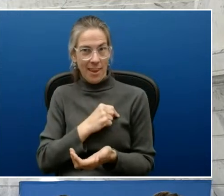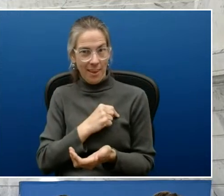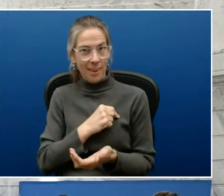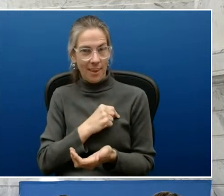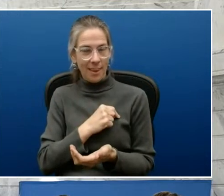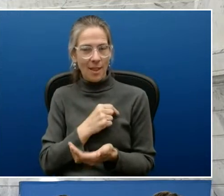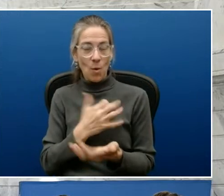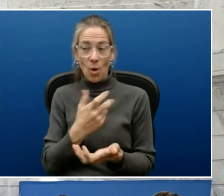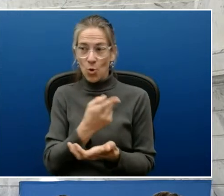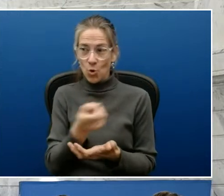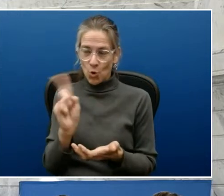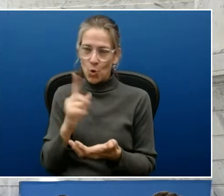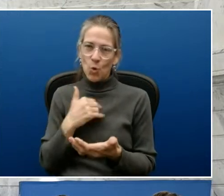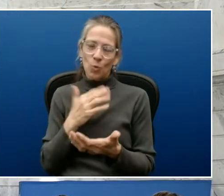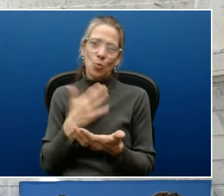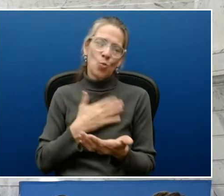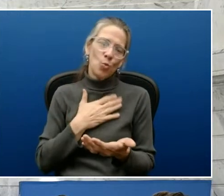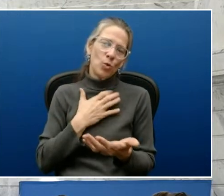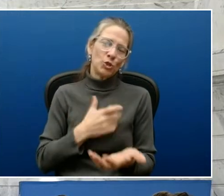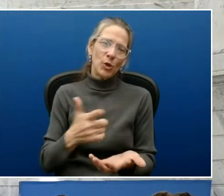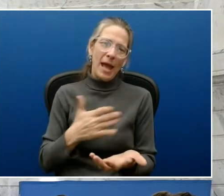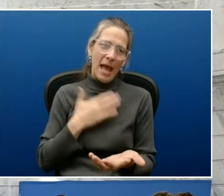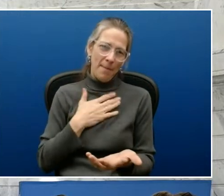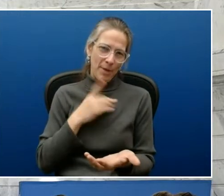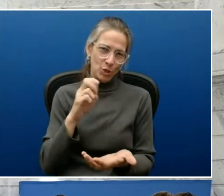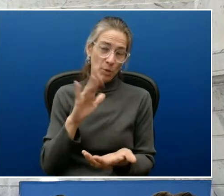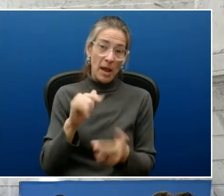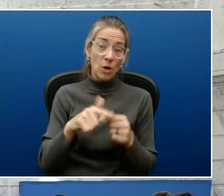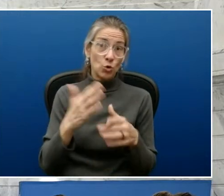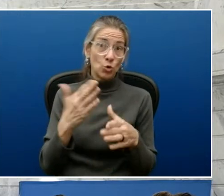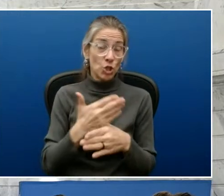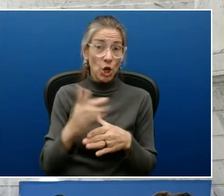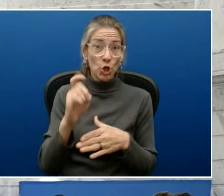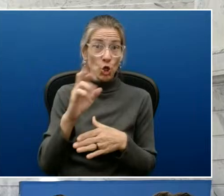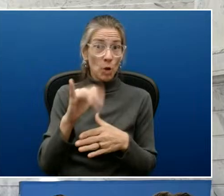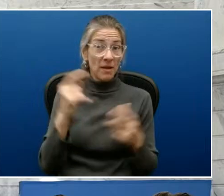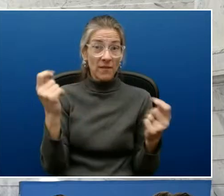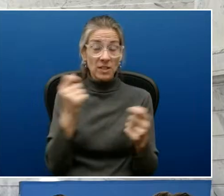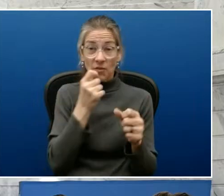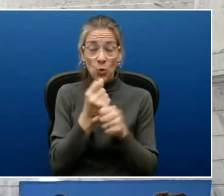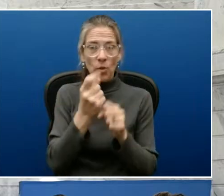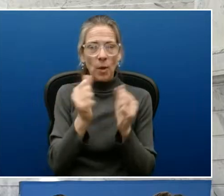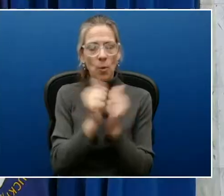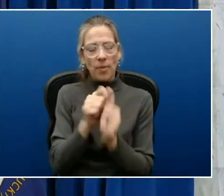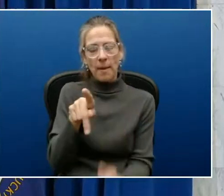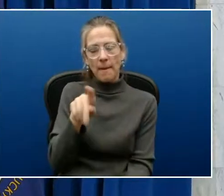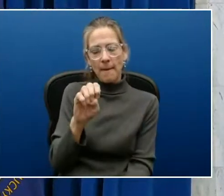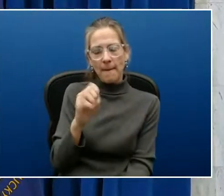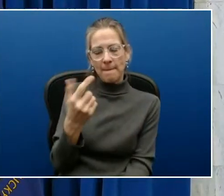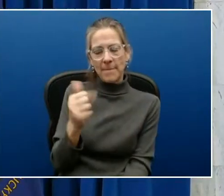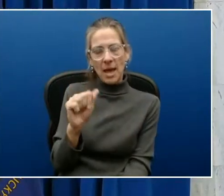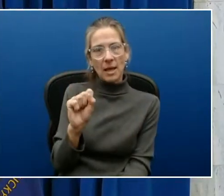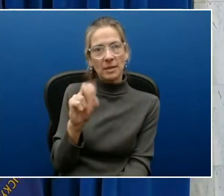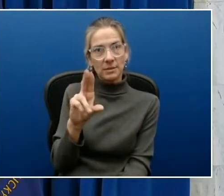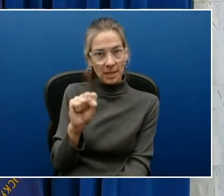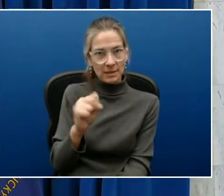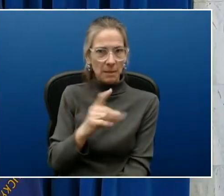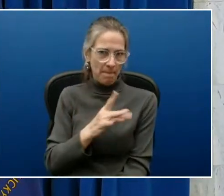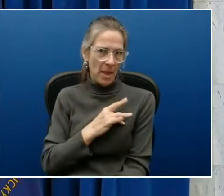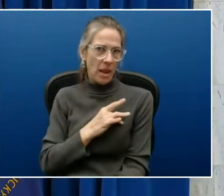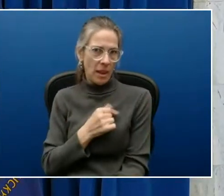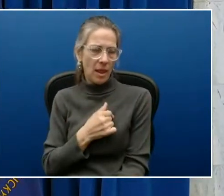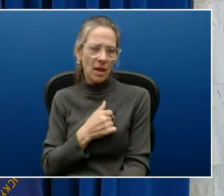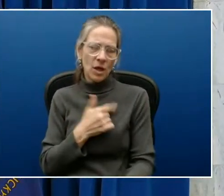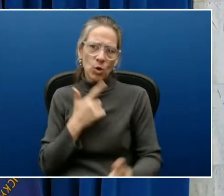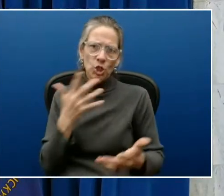very happy Derby. One of the favorite ways of sharing the Derby Festival each year is with the Pegasus pins. It helps us generate significant dollars